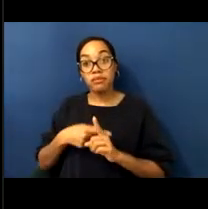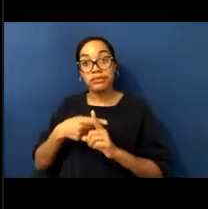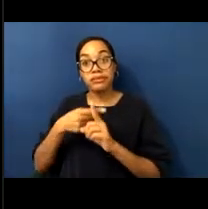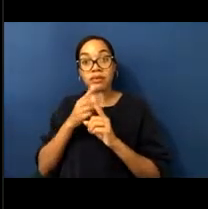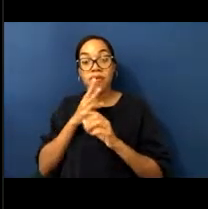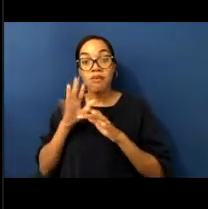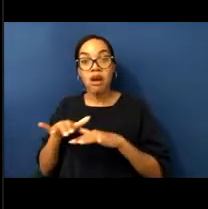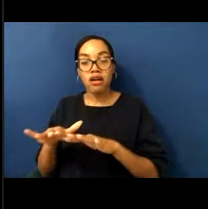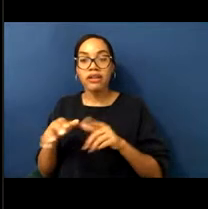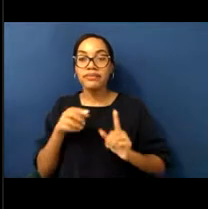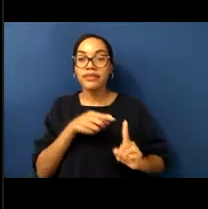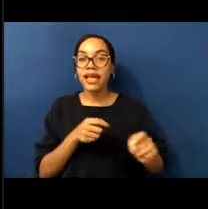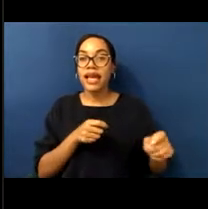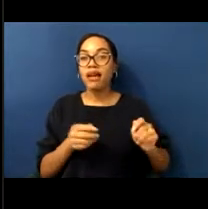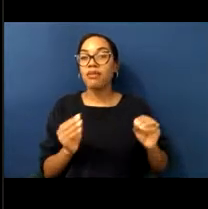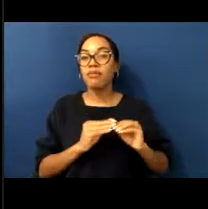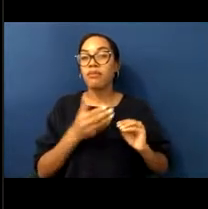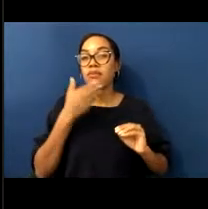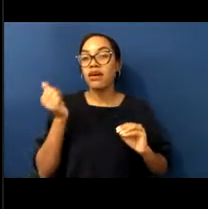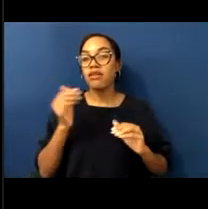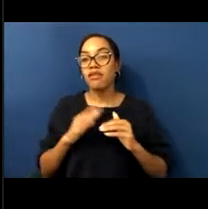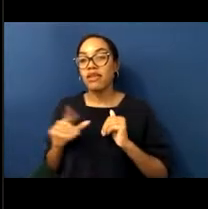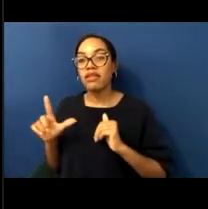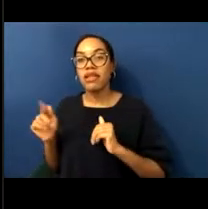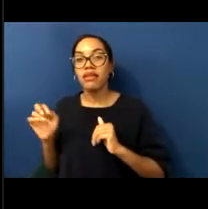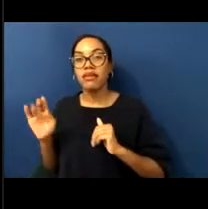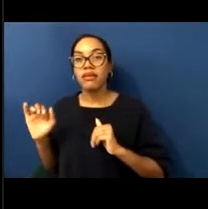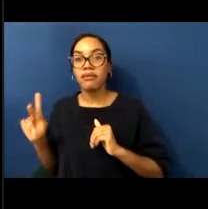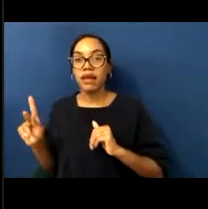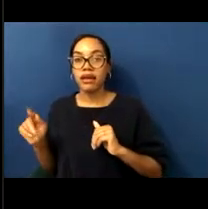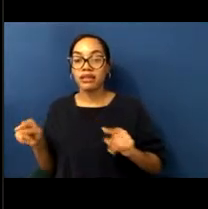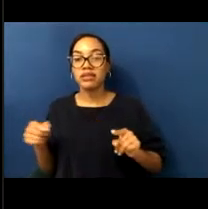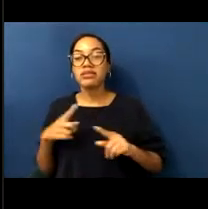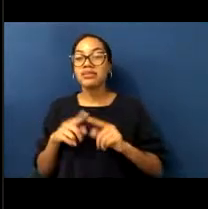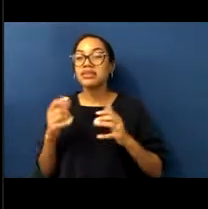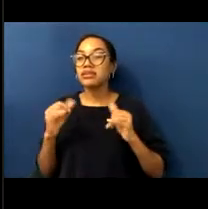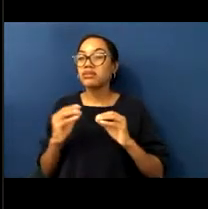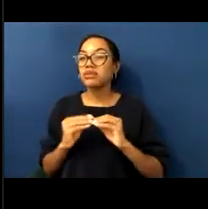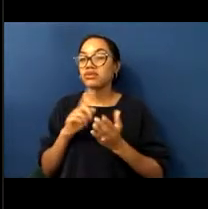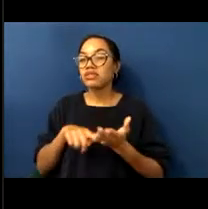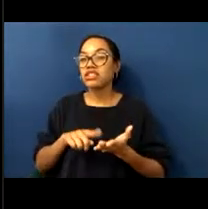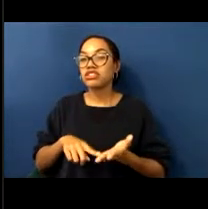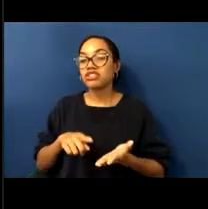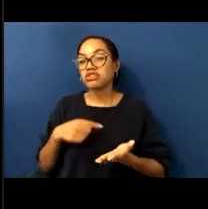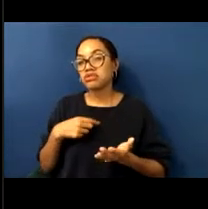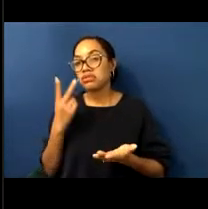But we need more research and more data to understand these differences. Next slide, please.